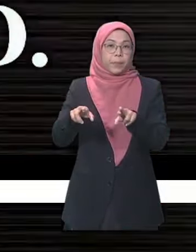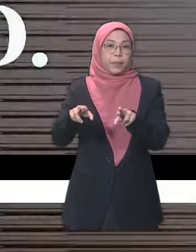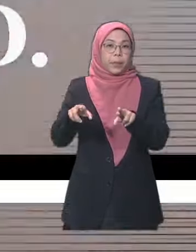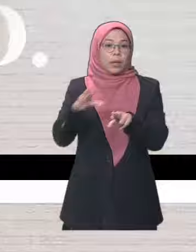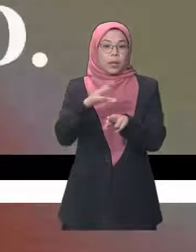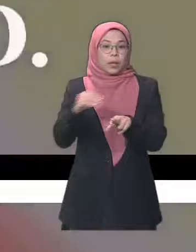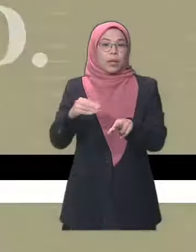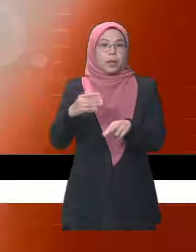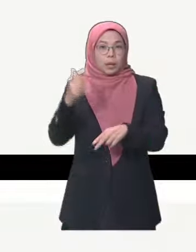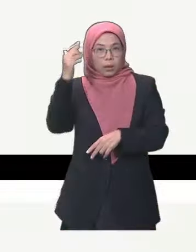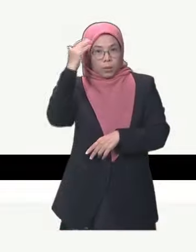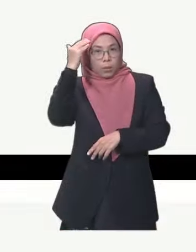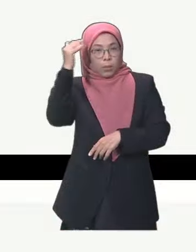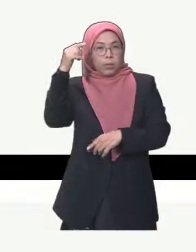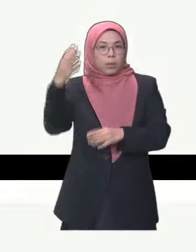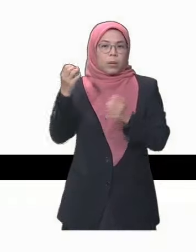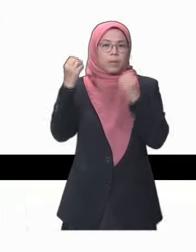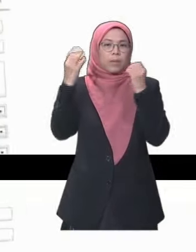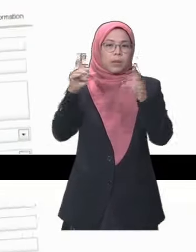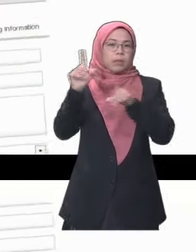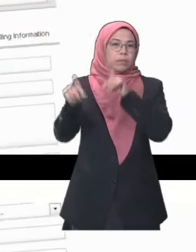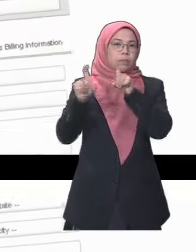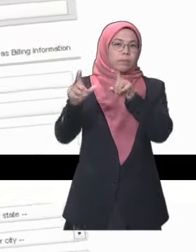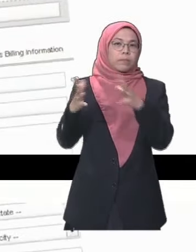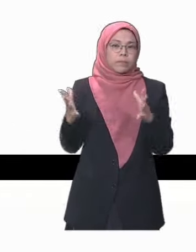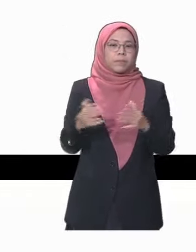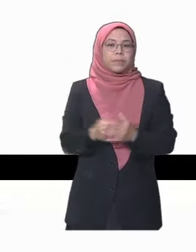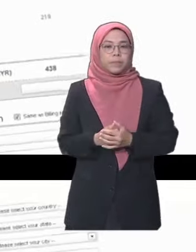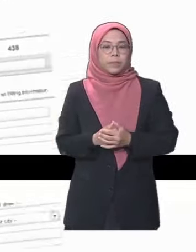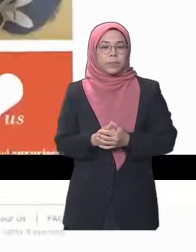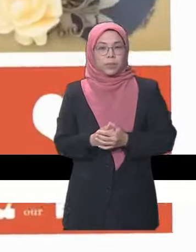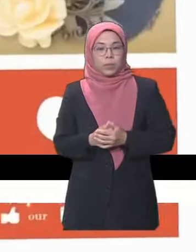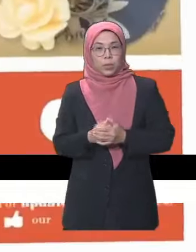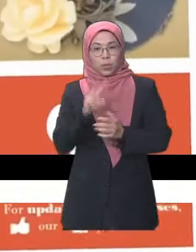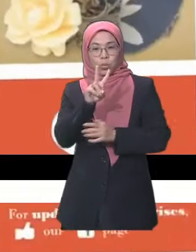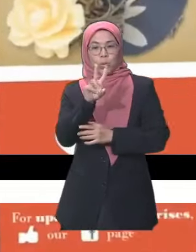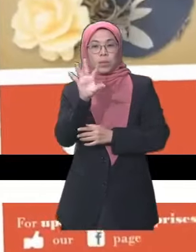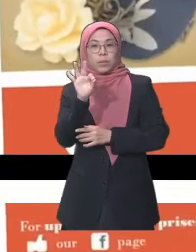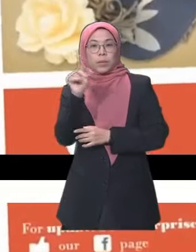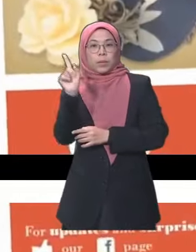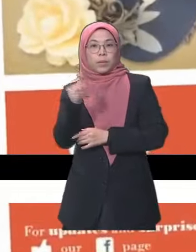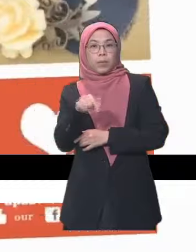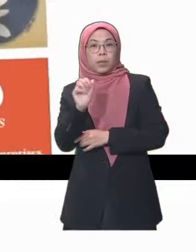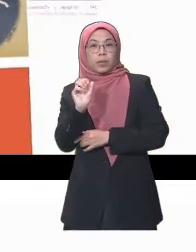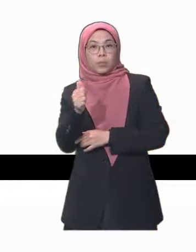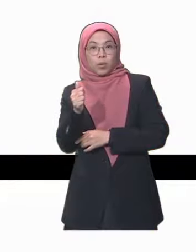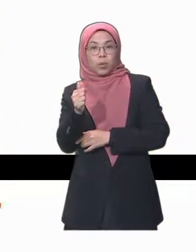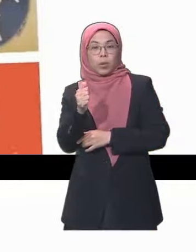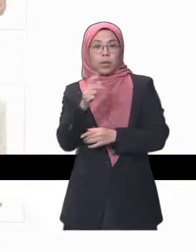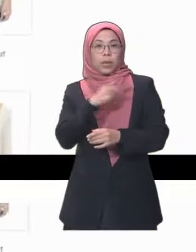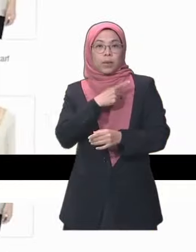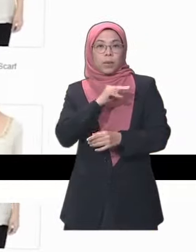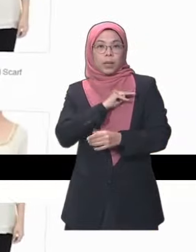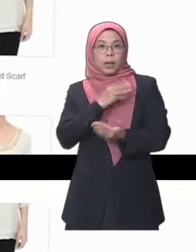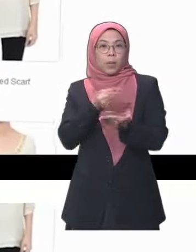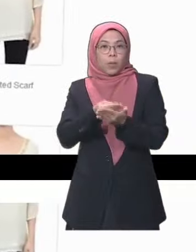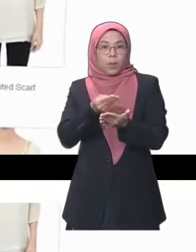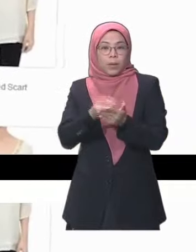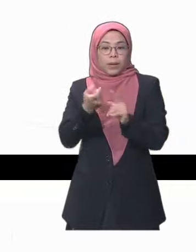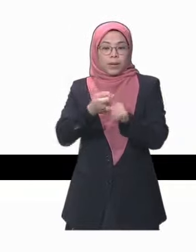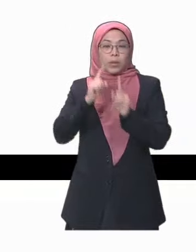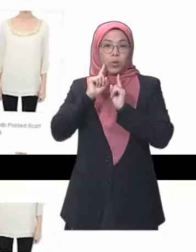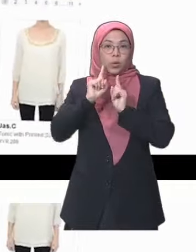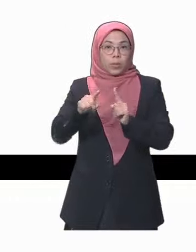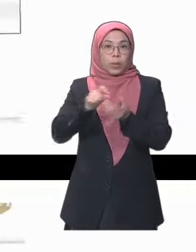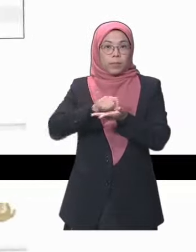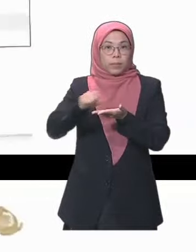and of course a lot of people are asking. Pada 29 Oktober, Kementerian Kewangan menerusi jawapan bertulis